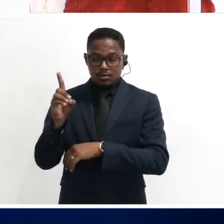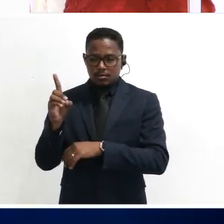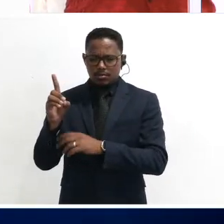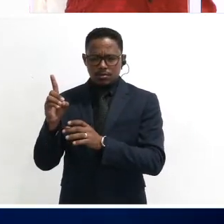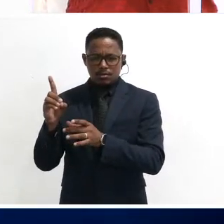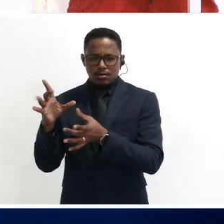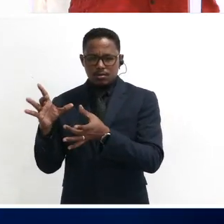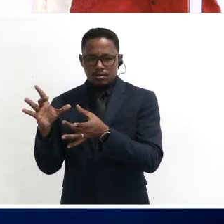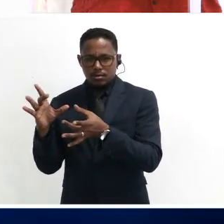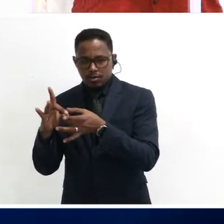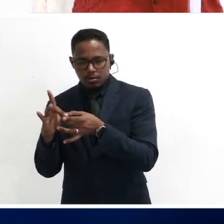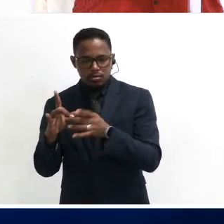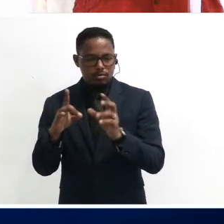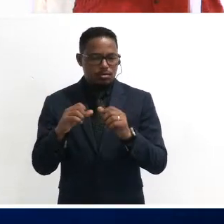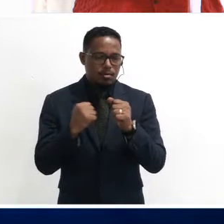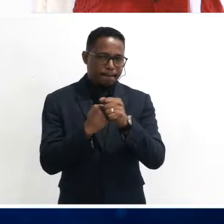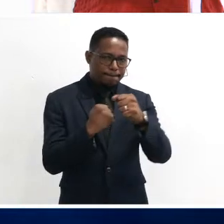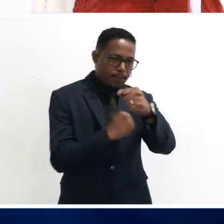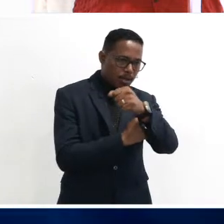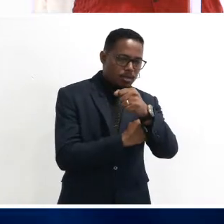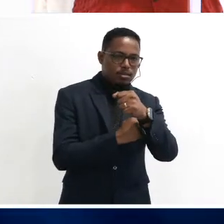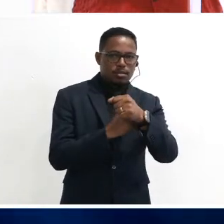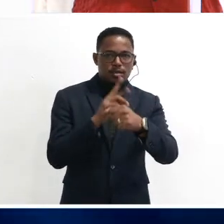interposers, RDL, that all plays in here.